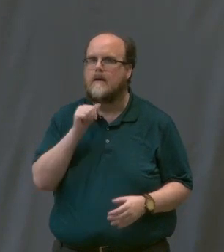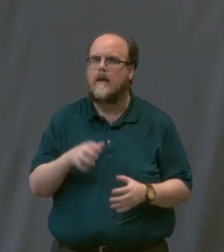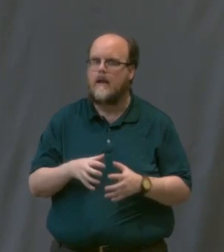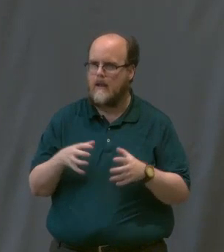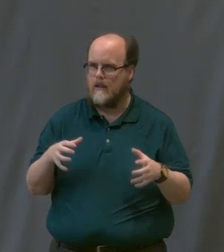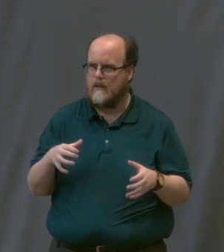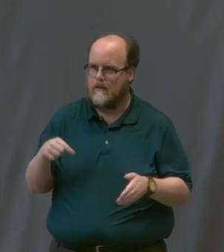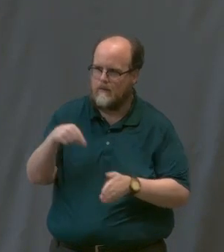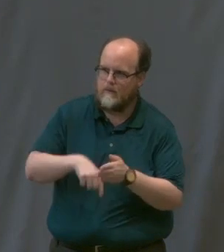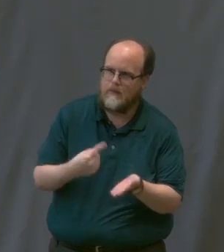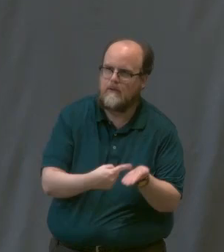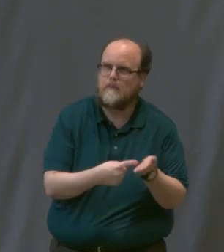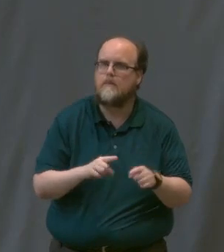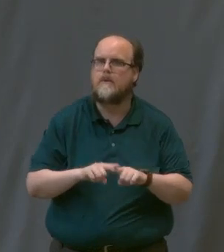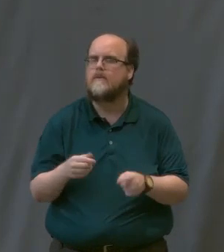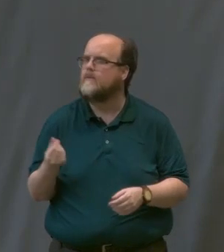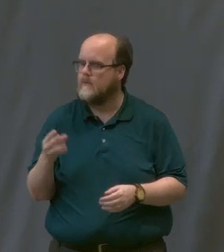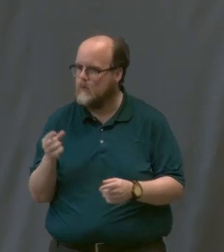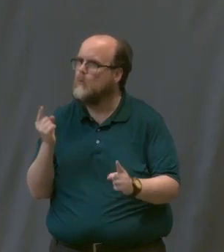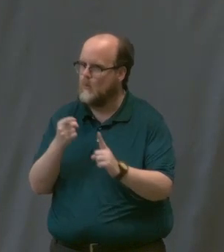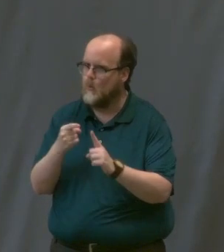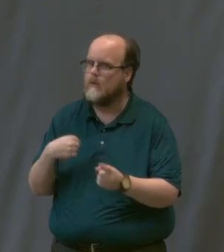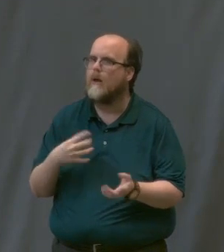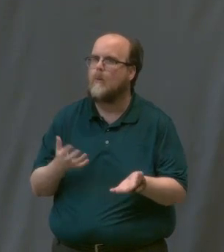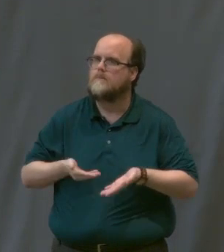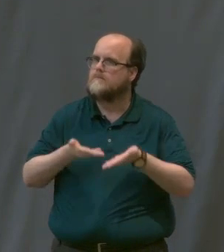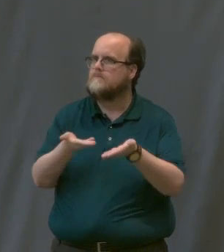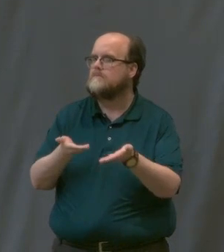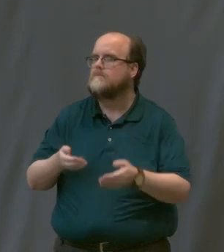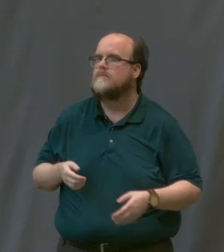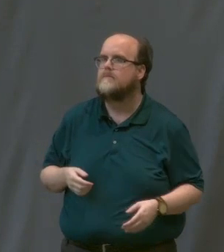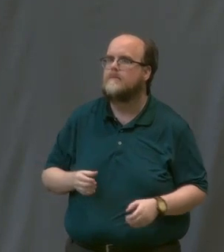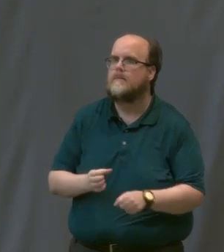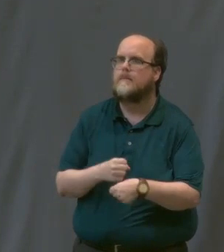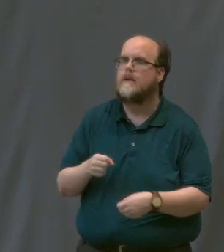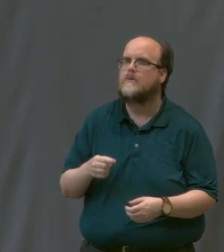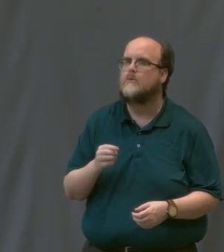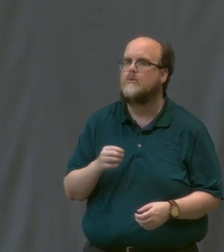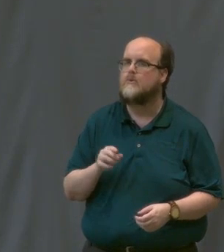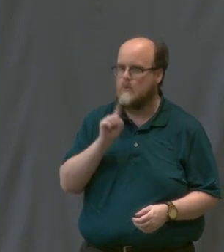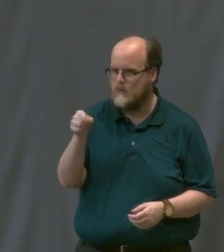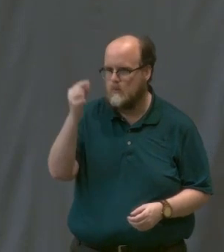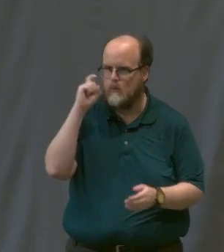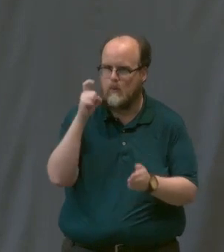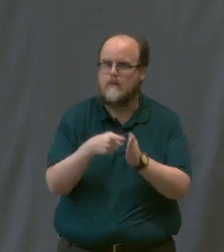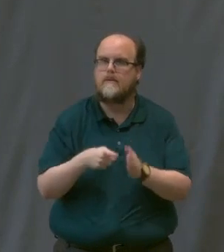in-depth discussion, but there are a few points that I would like to bring out to you just to make sure you notice them.